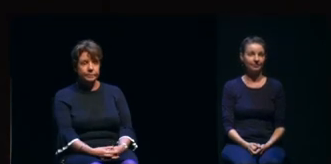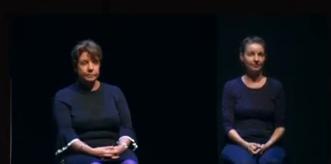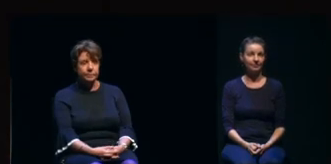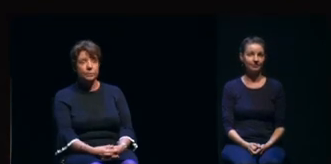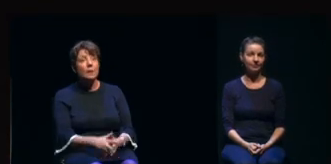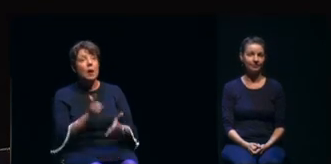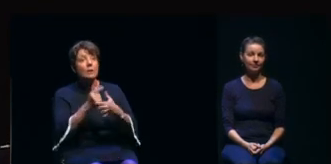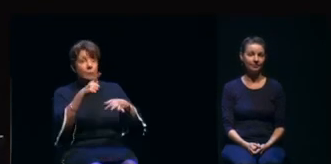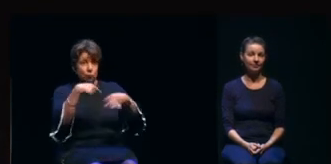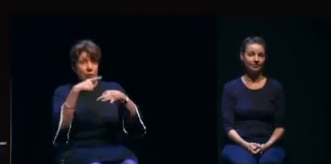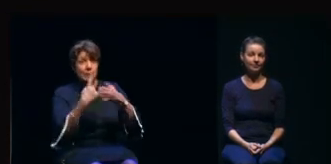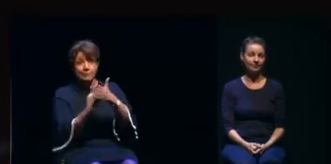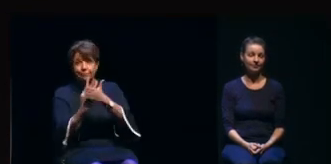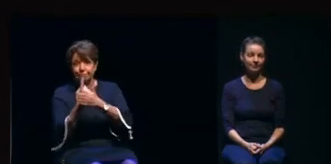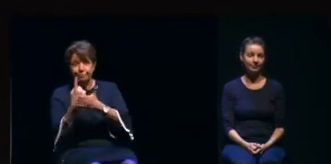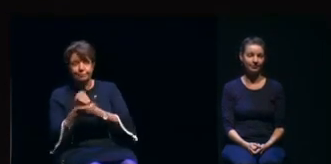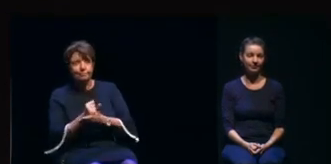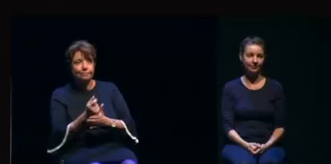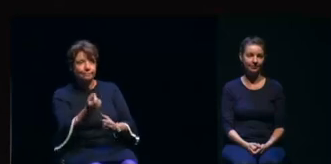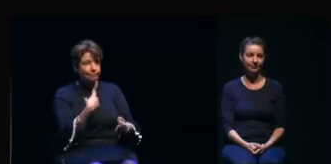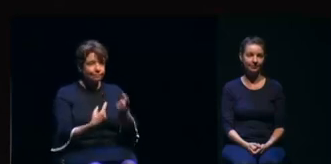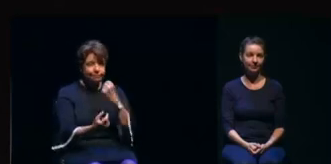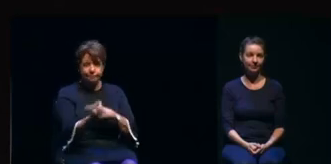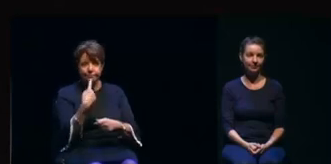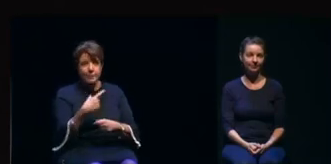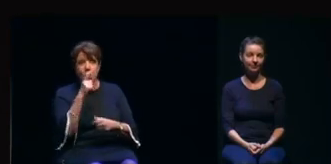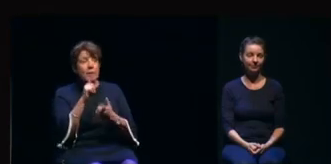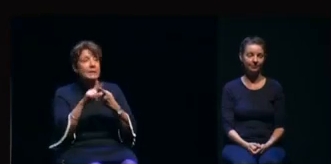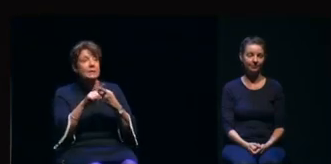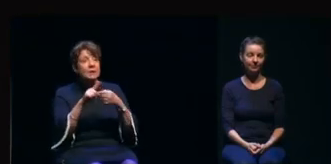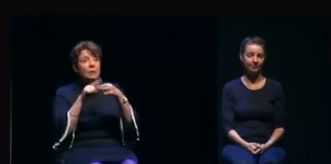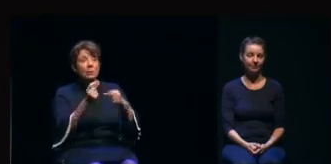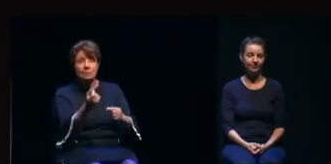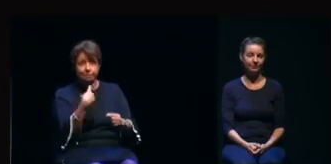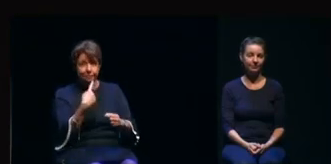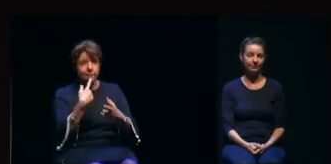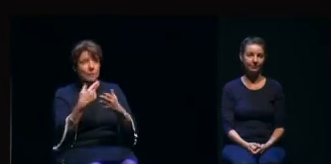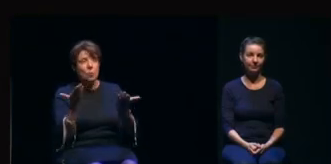Lots of questions have come in and you can still submit one too from wherever you're watching today.